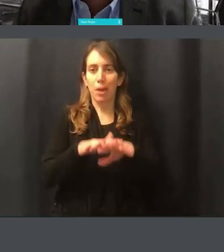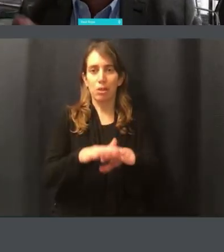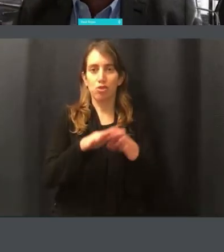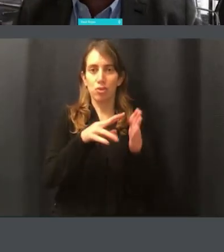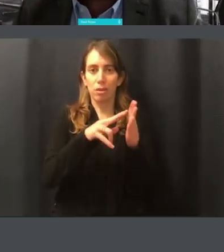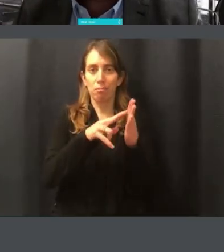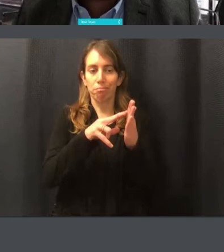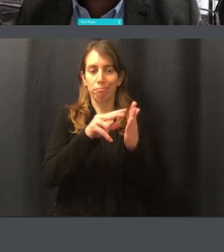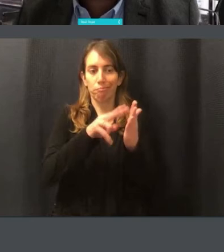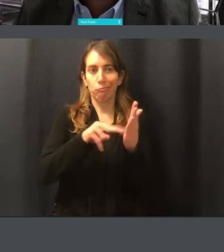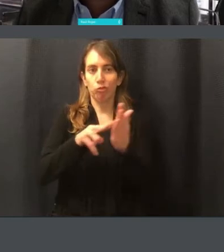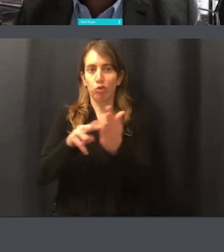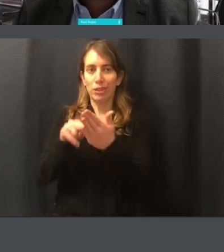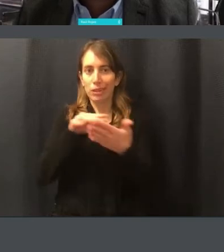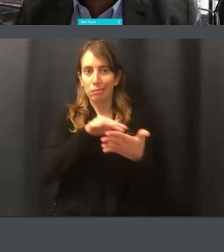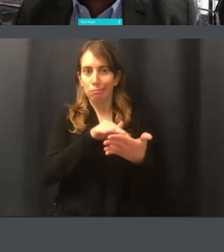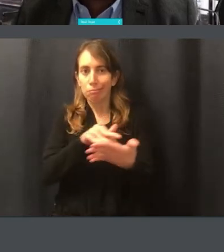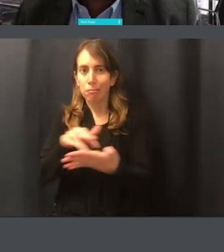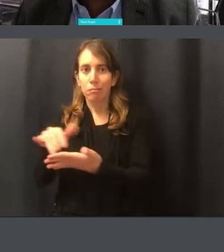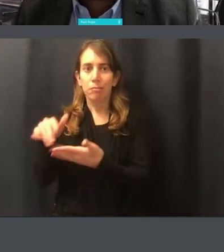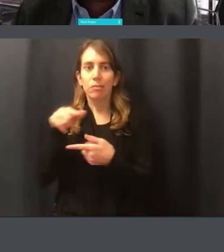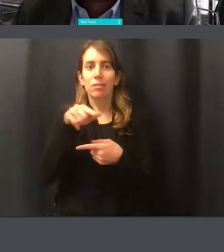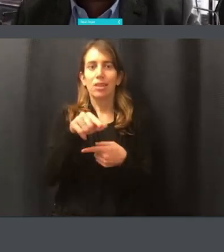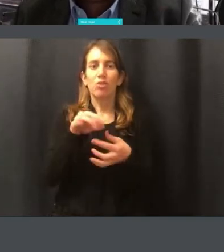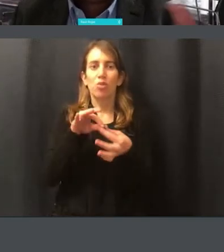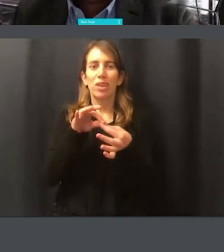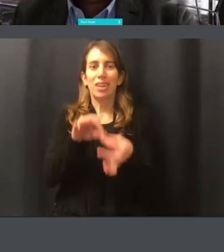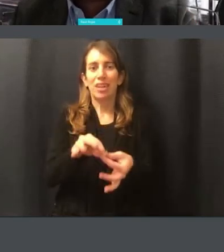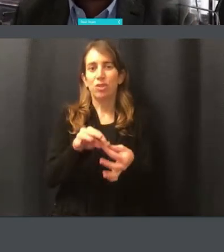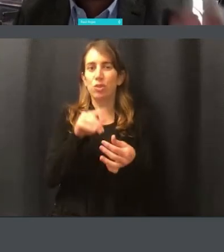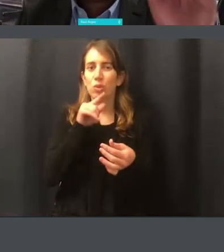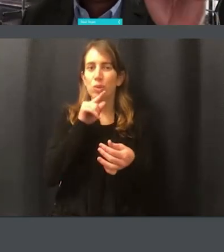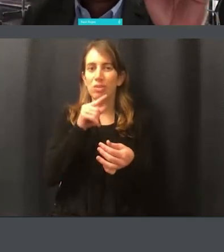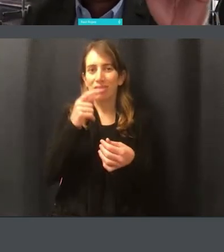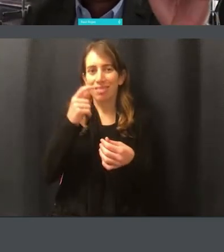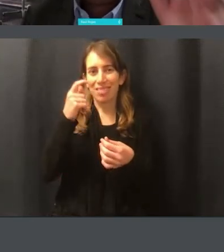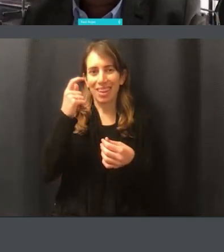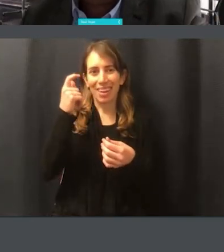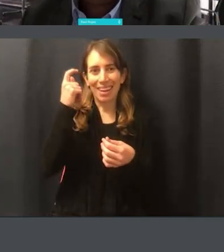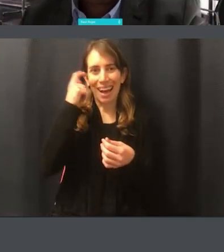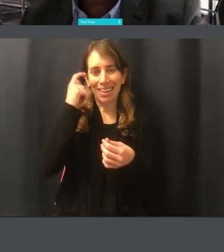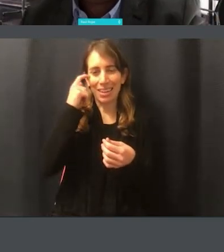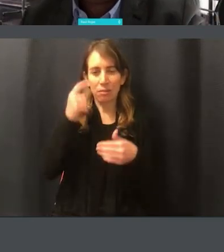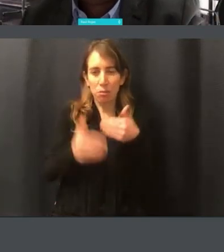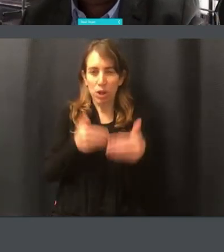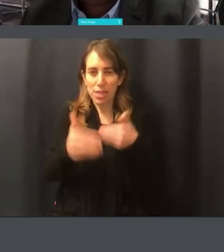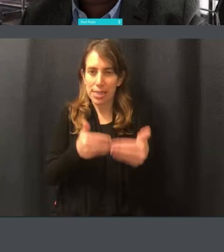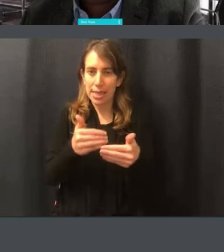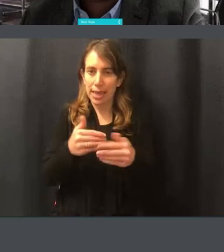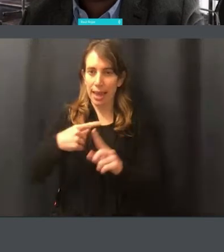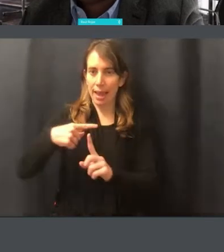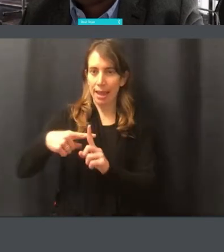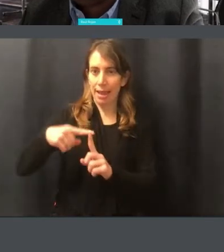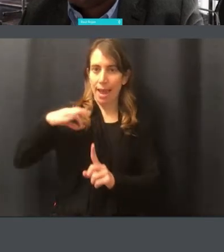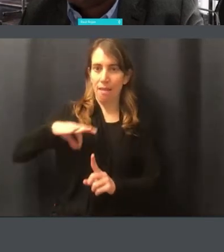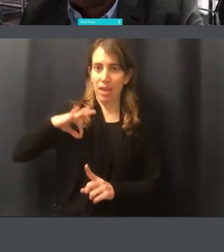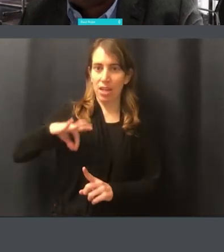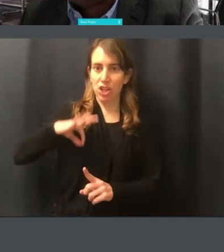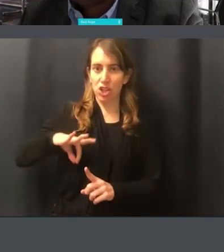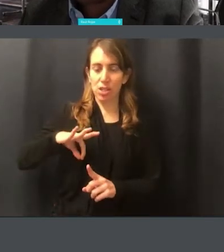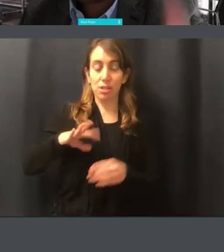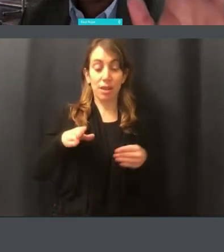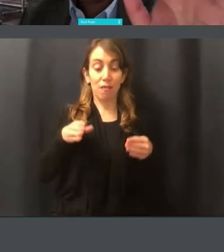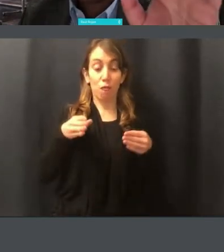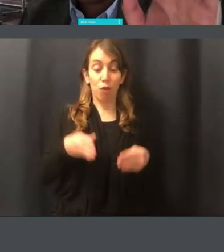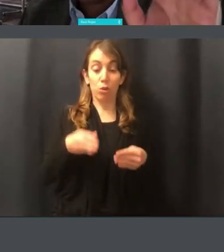cognitive processing advantage, right? And a lot of that's kind of really focused on kids who are bilingual. And actually, a lot of this work,